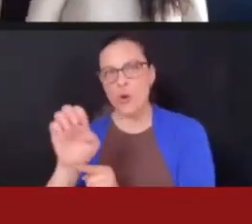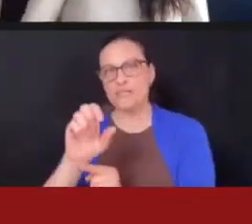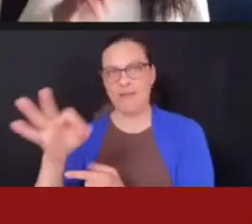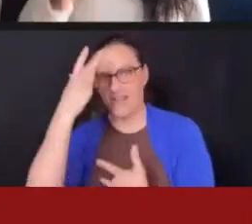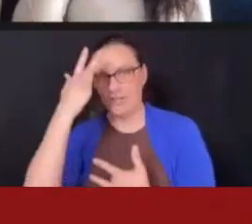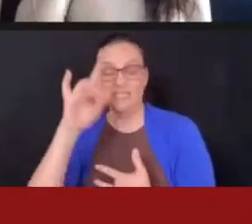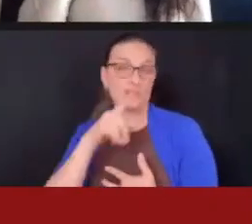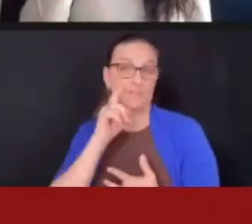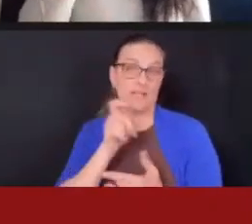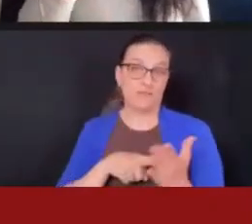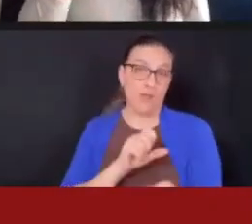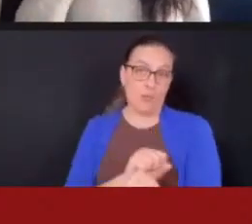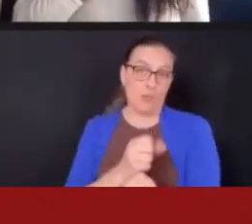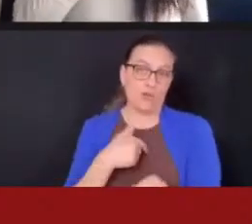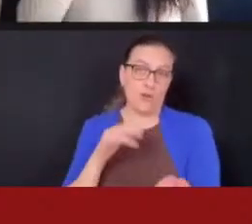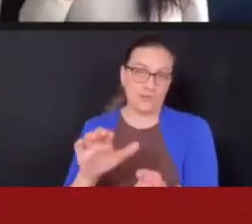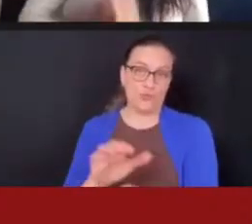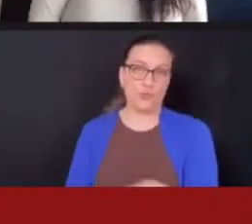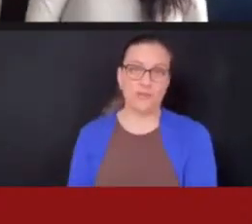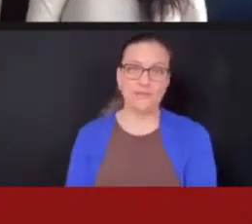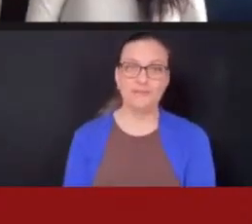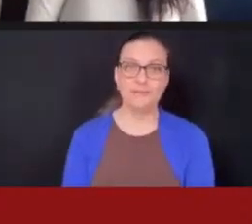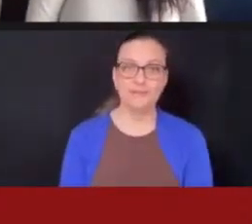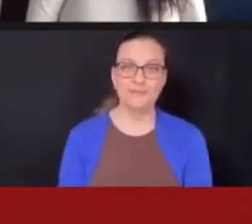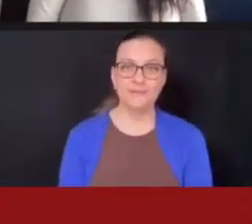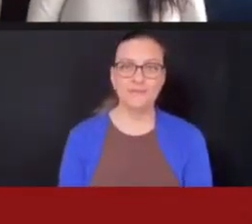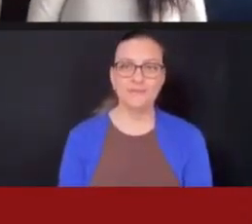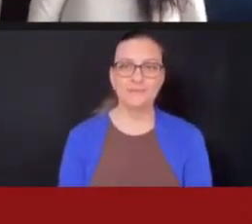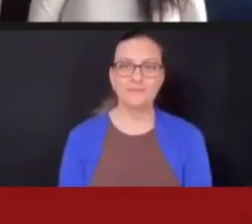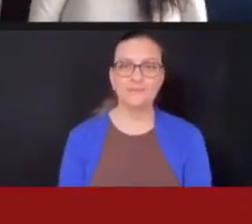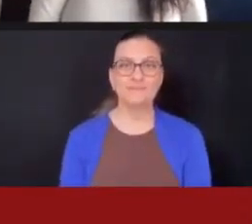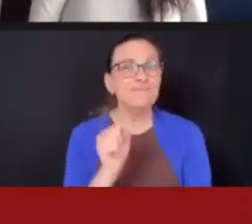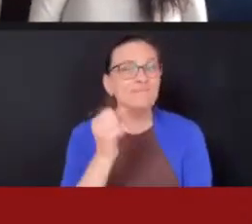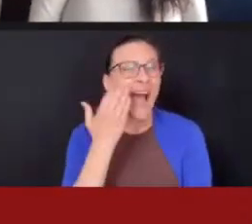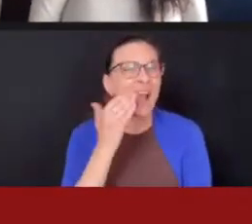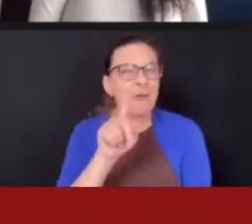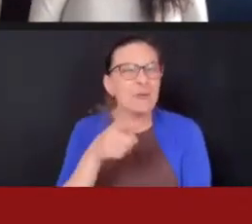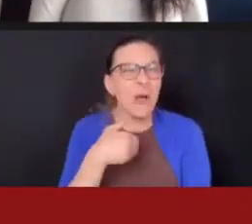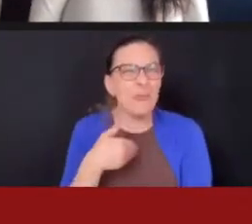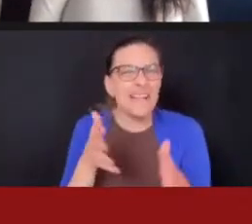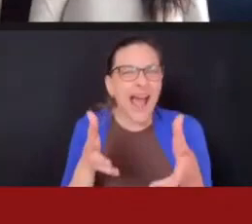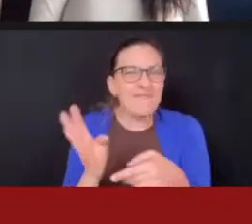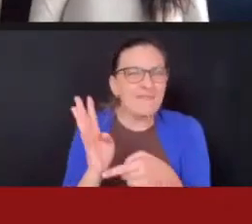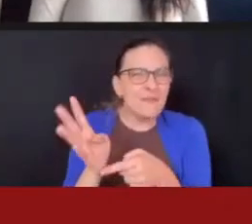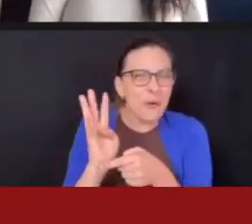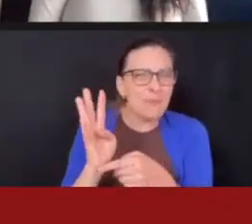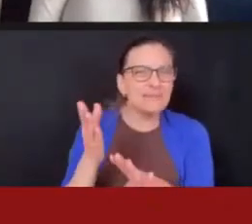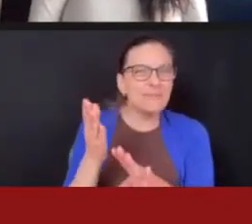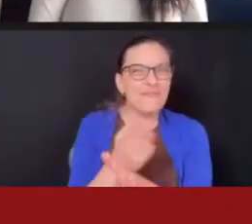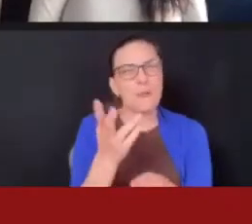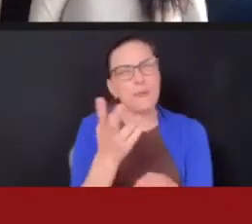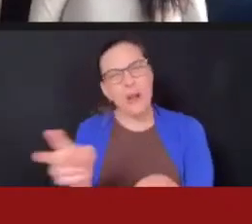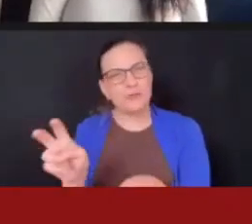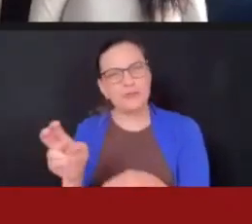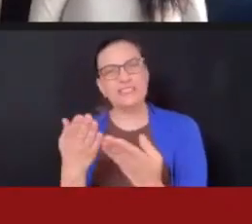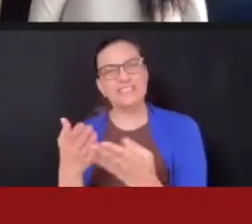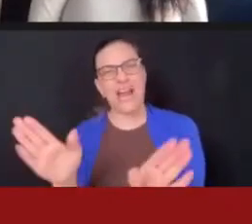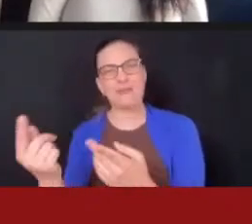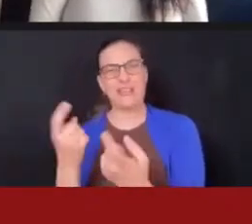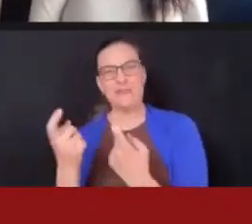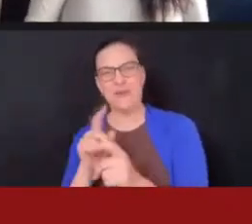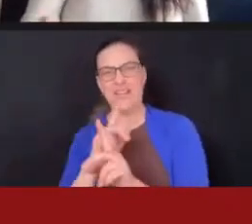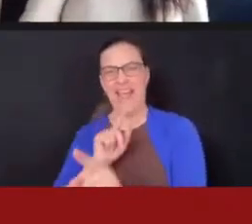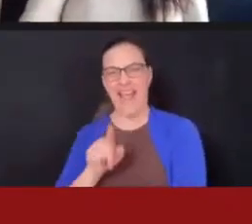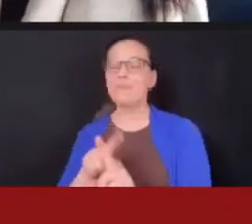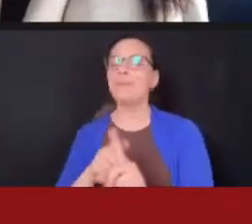that makes a lot of sense. I know we only have 4 minutes before we go to the general Q&A, but we will have time for the general Q&A. So